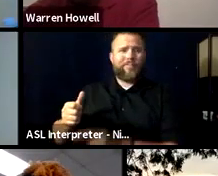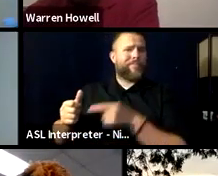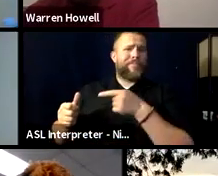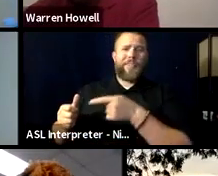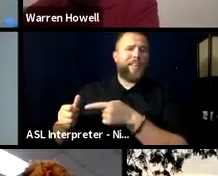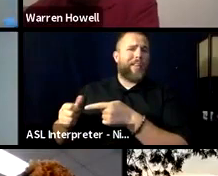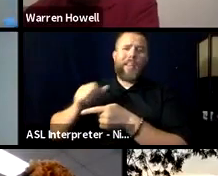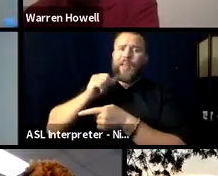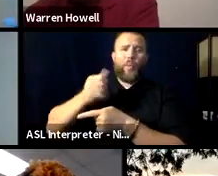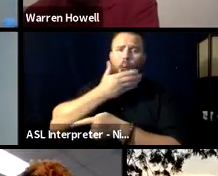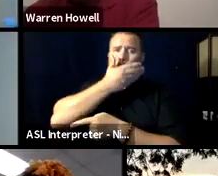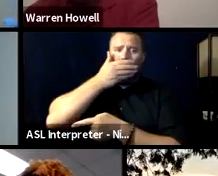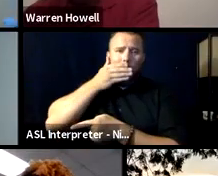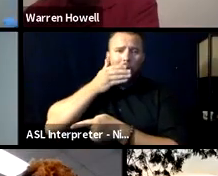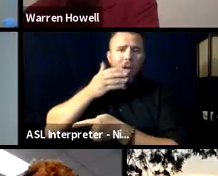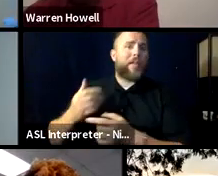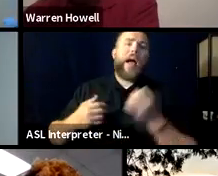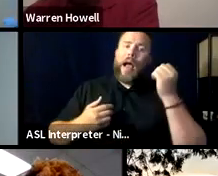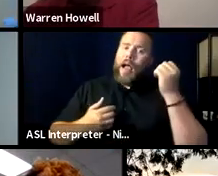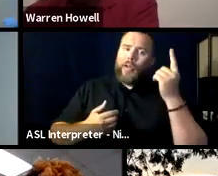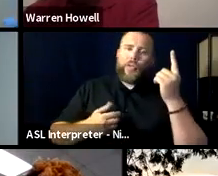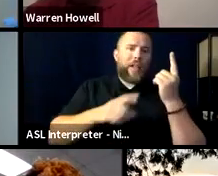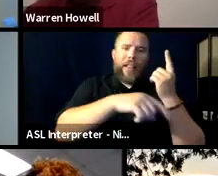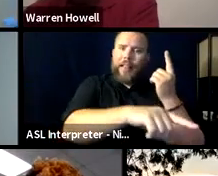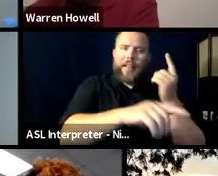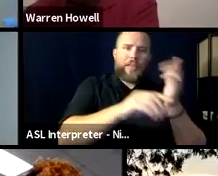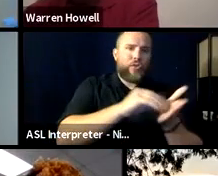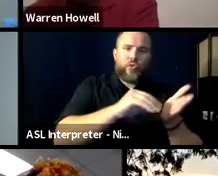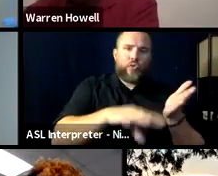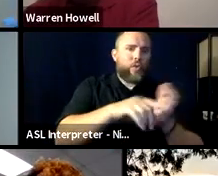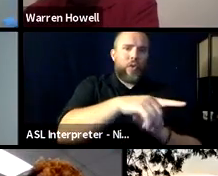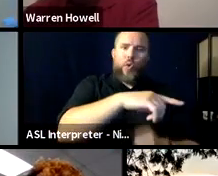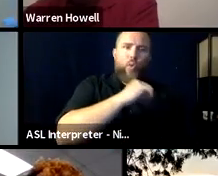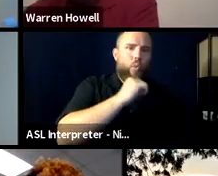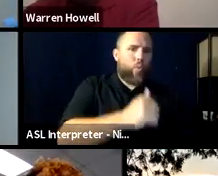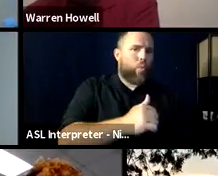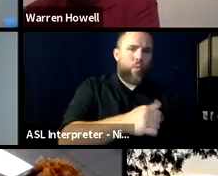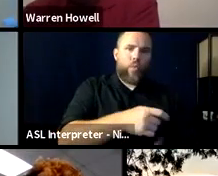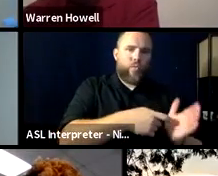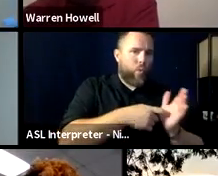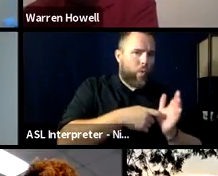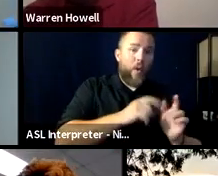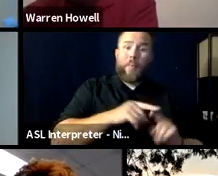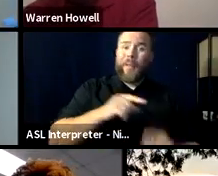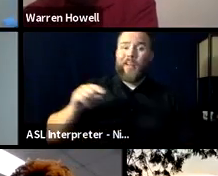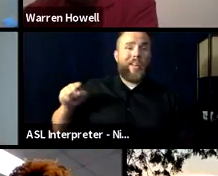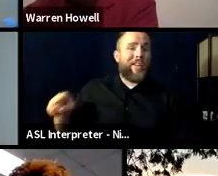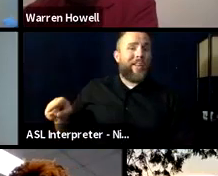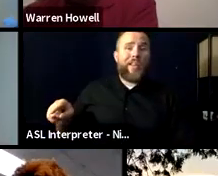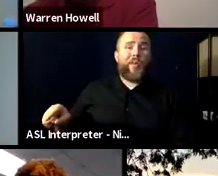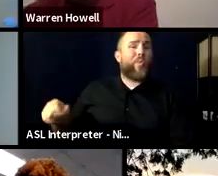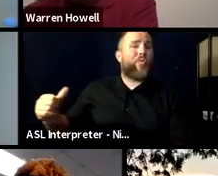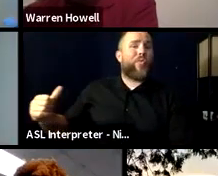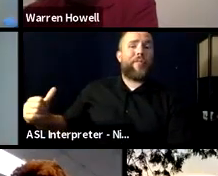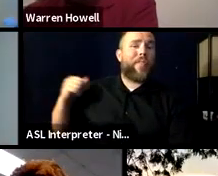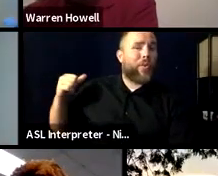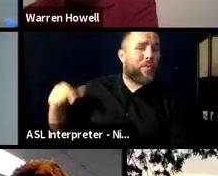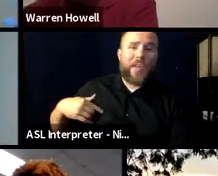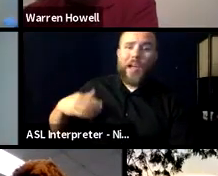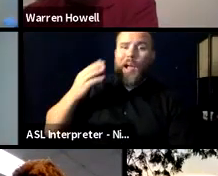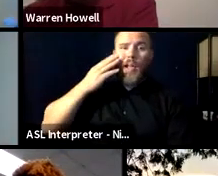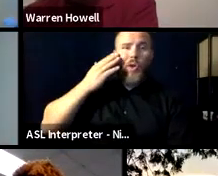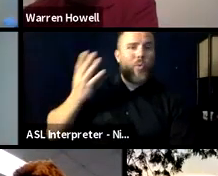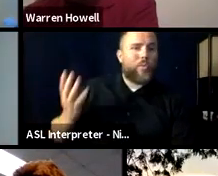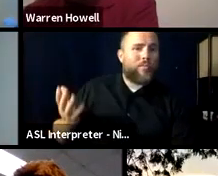mean, even though I know they're not required to, but he's not going to wear a mask. I have that concern because, you know, he